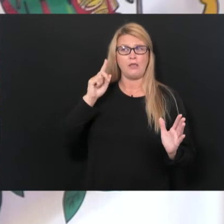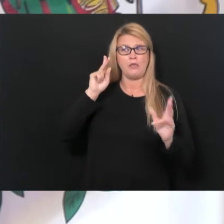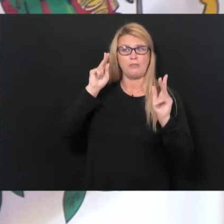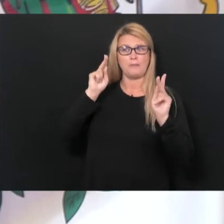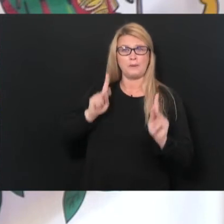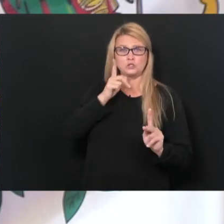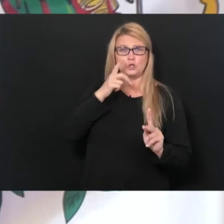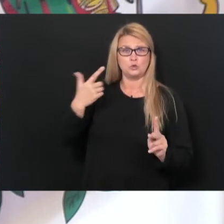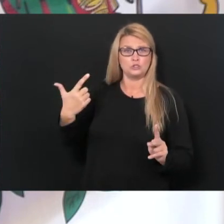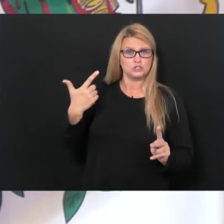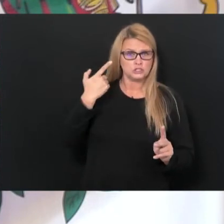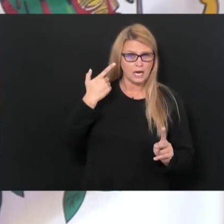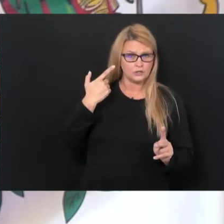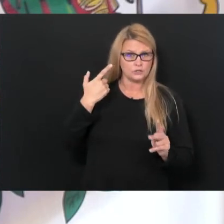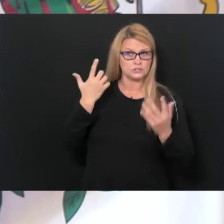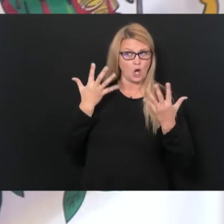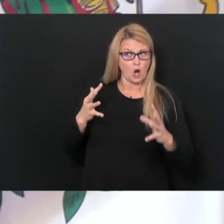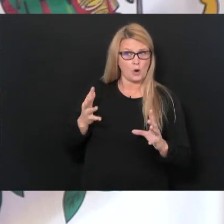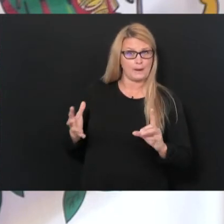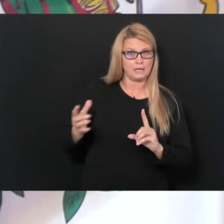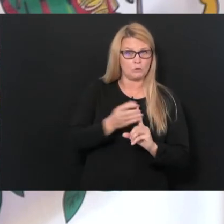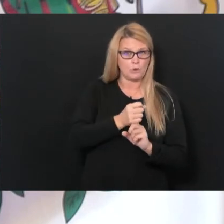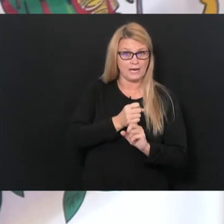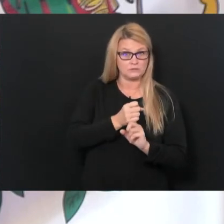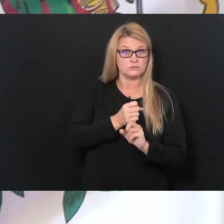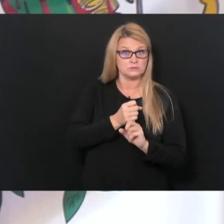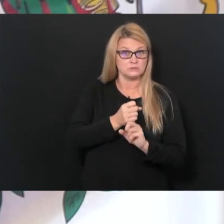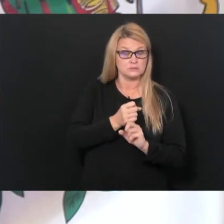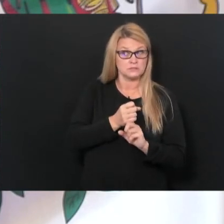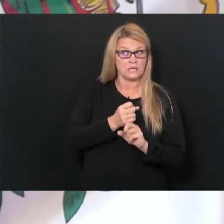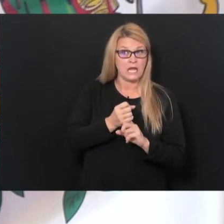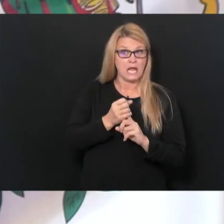custody and was also wounded, I think,